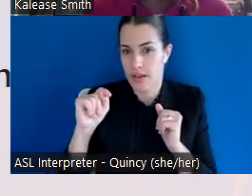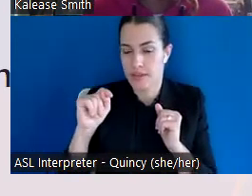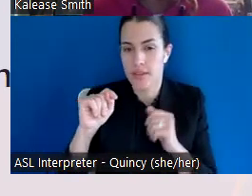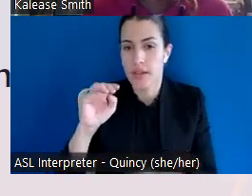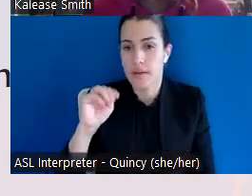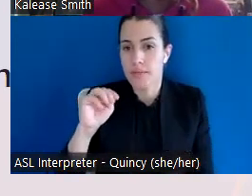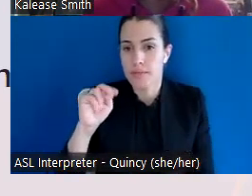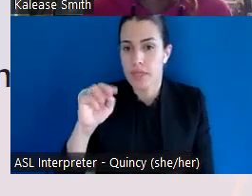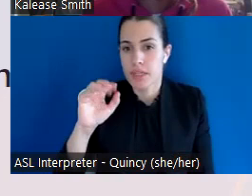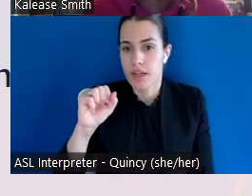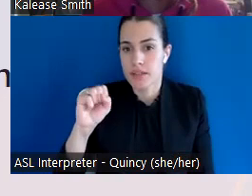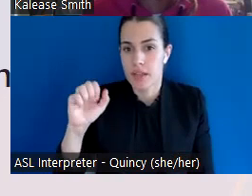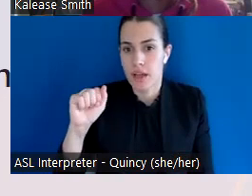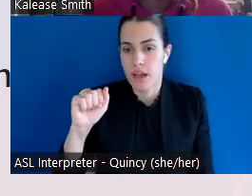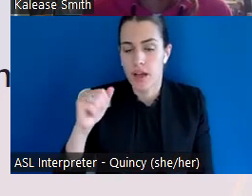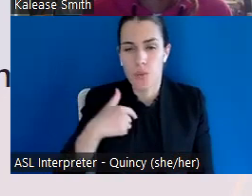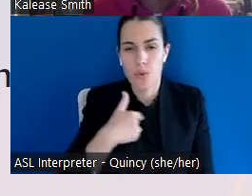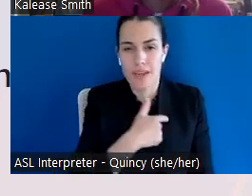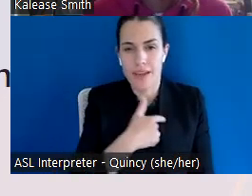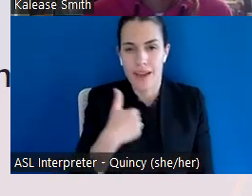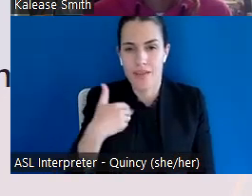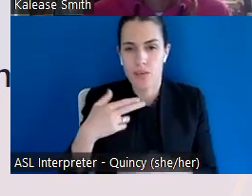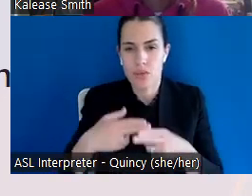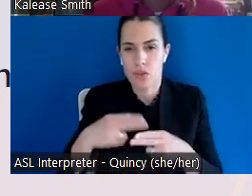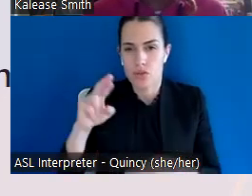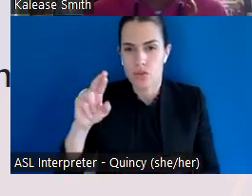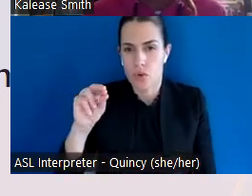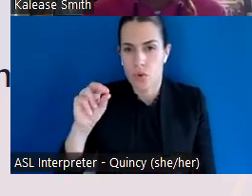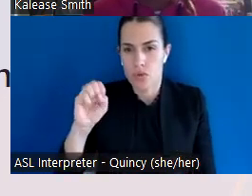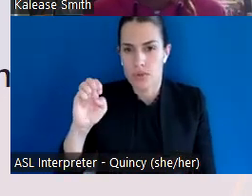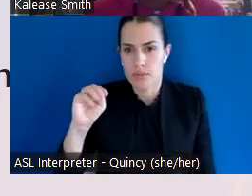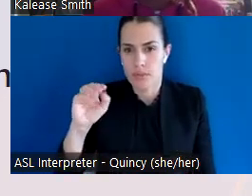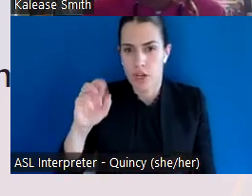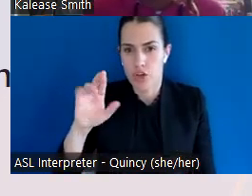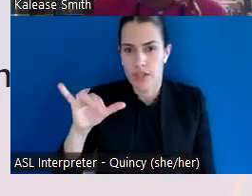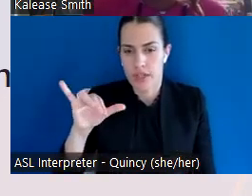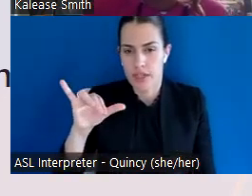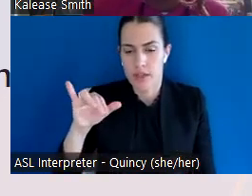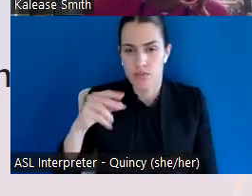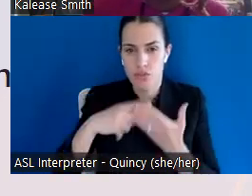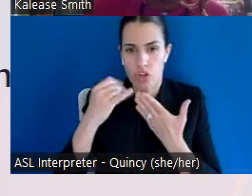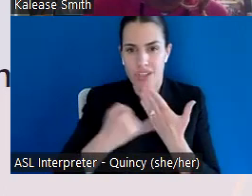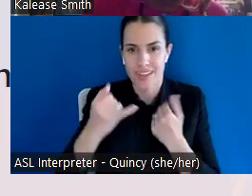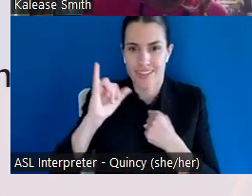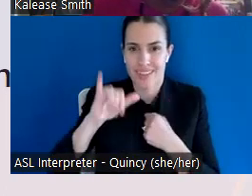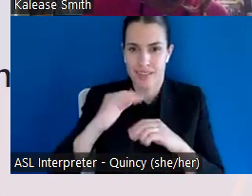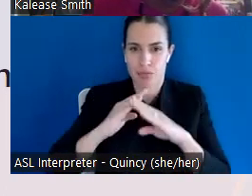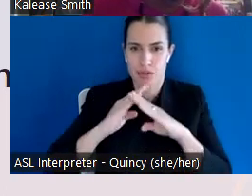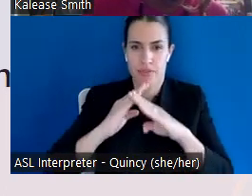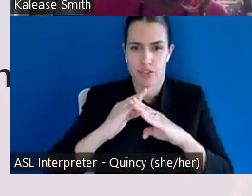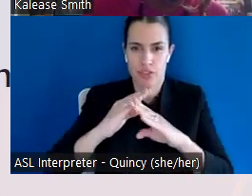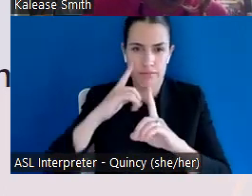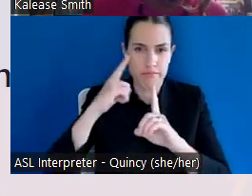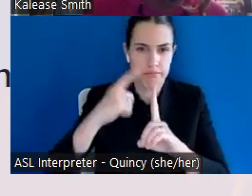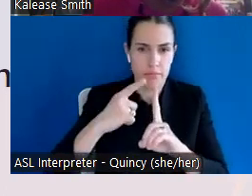have what is called the Rosemary Project, and that is one of our primary prevention flagship initiatives. And that really talks about